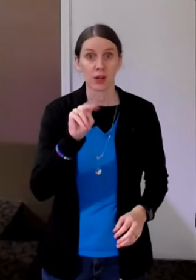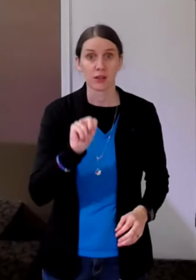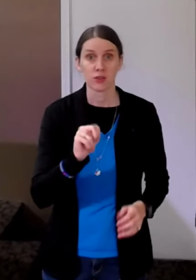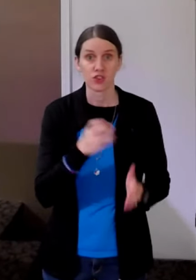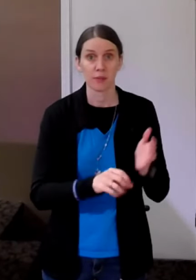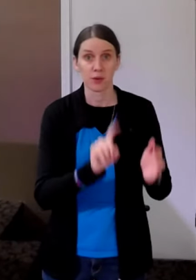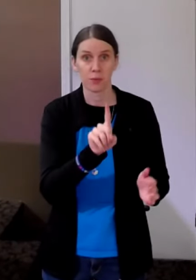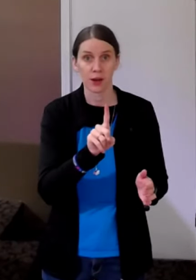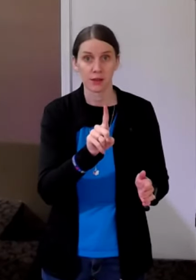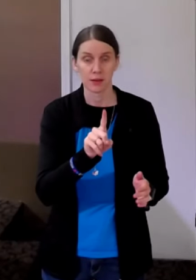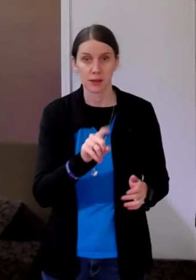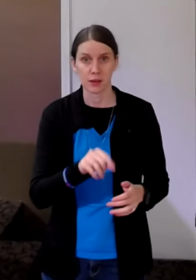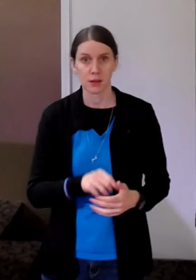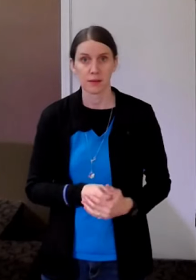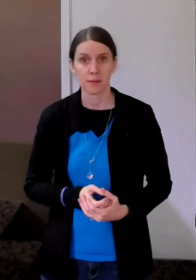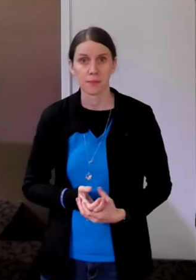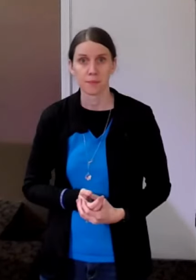that read.